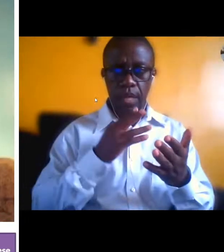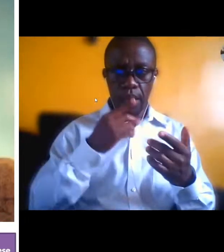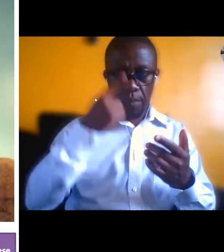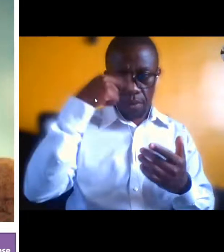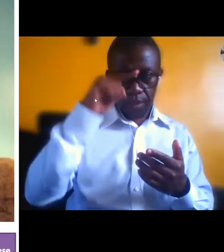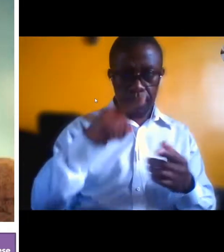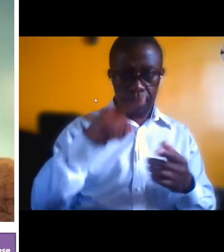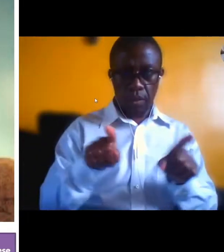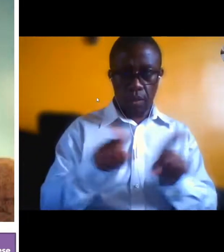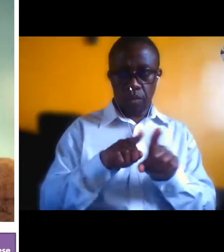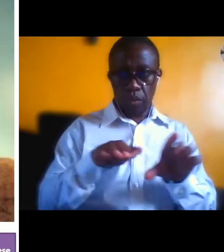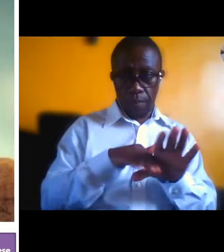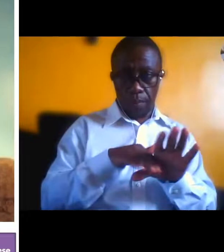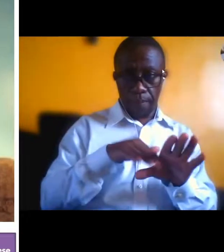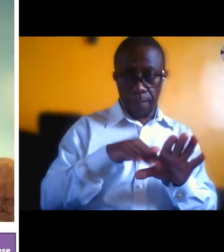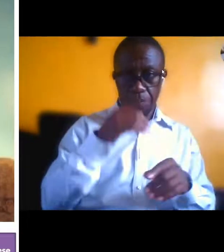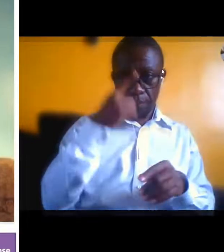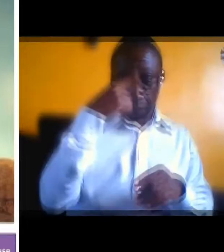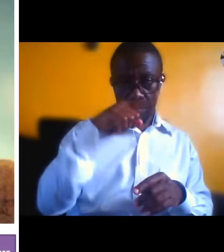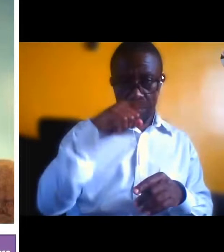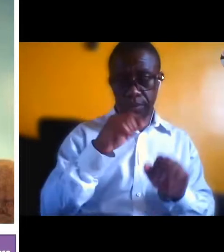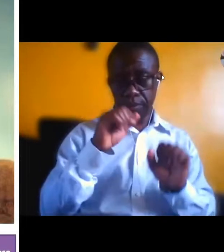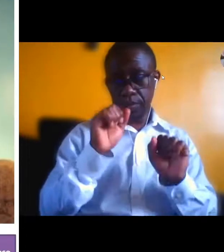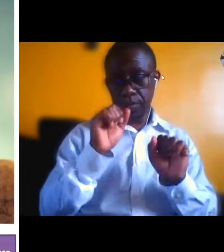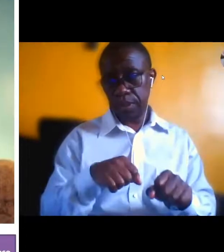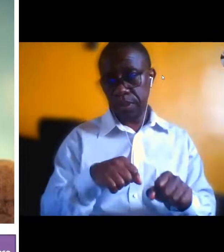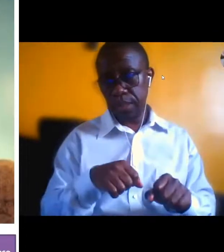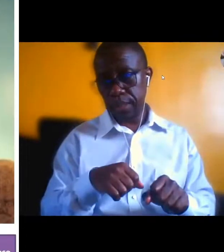membership policy, X